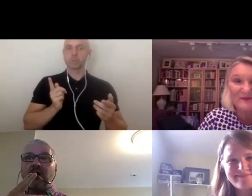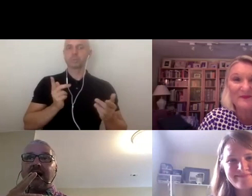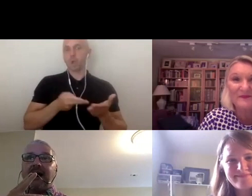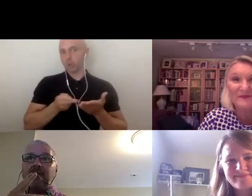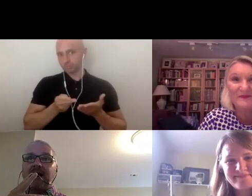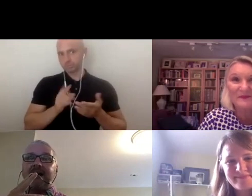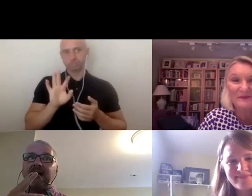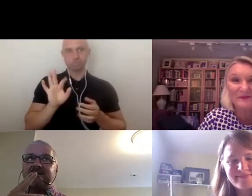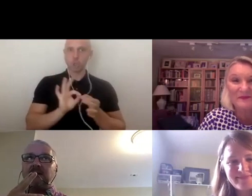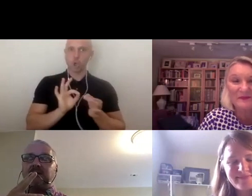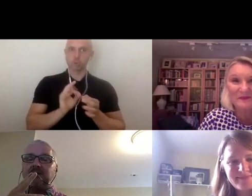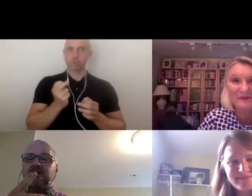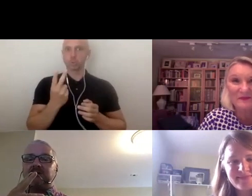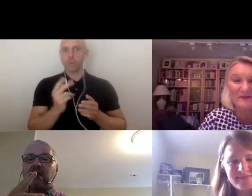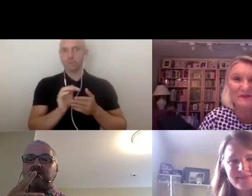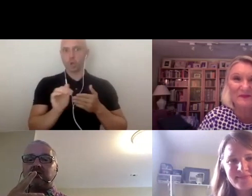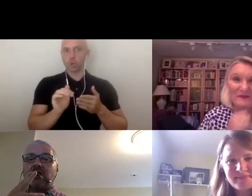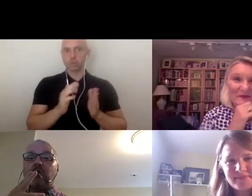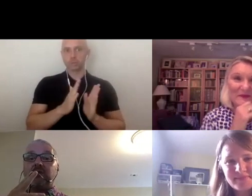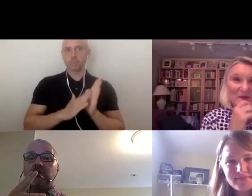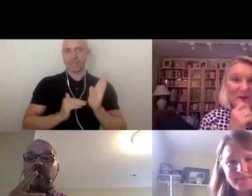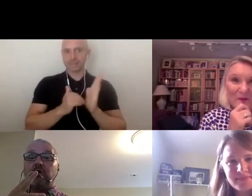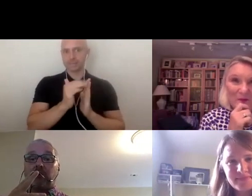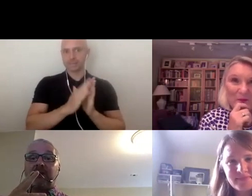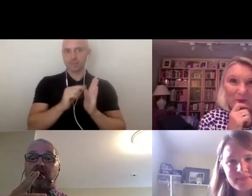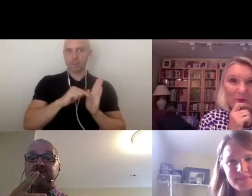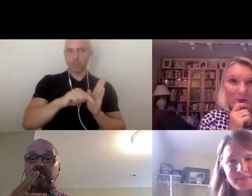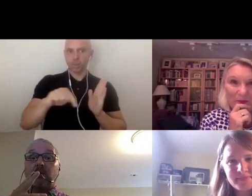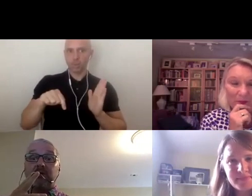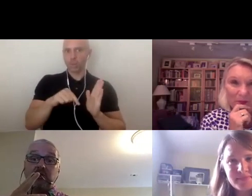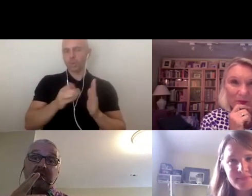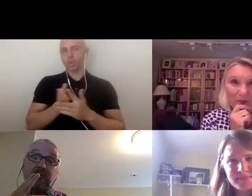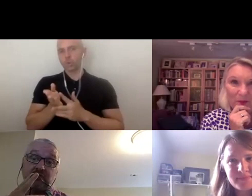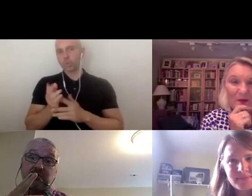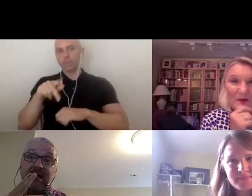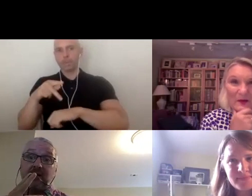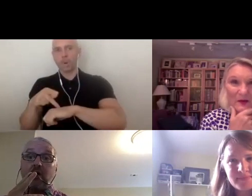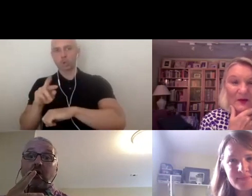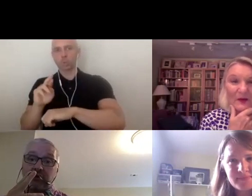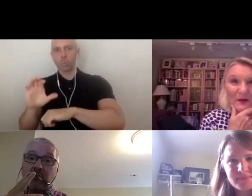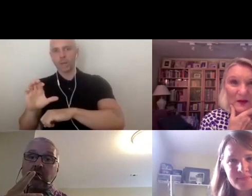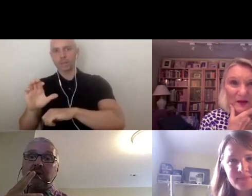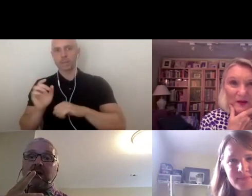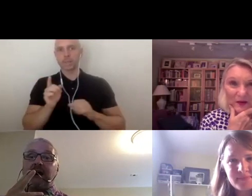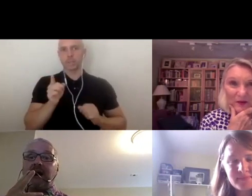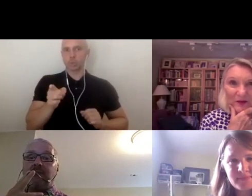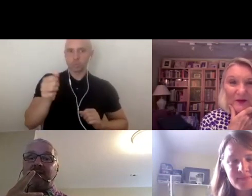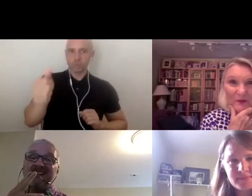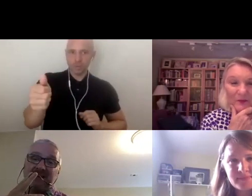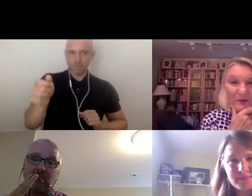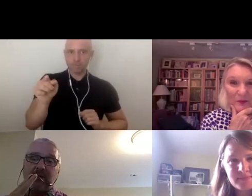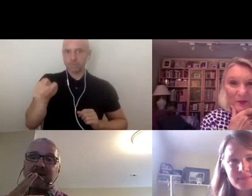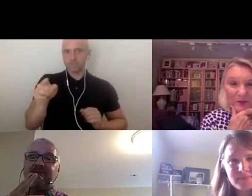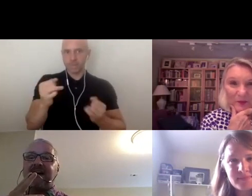So again, it's something you need to talk with your permitting officer about, whether you'd be able to do that on your own